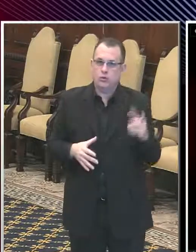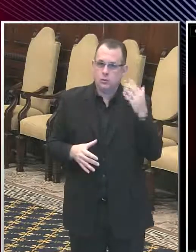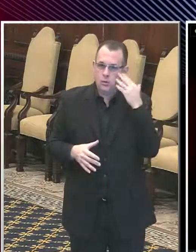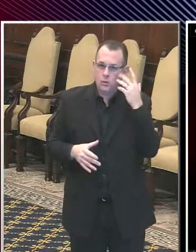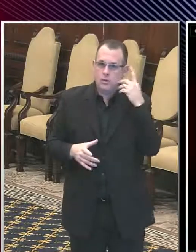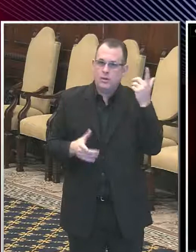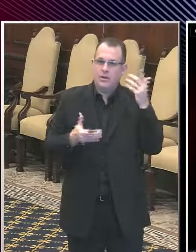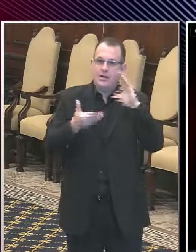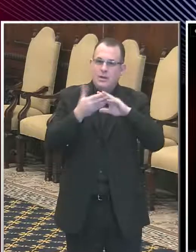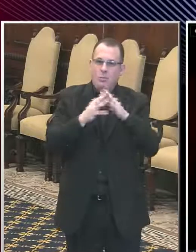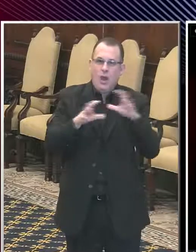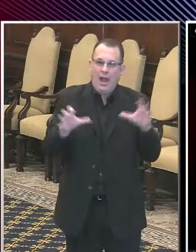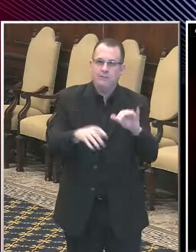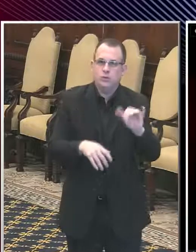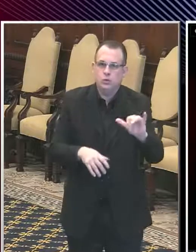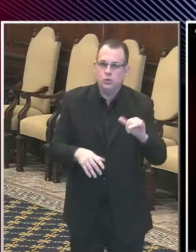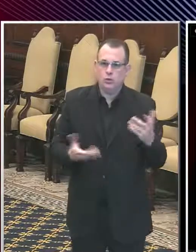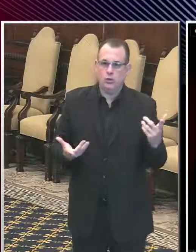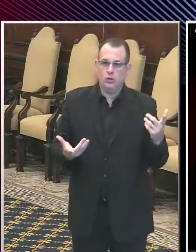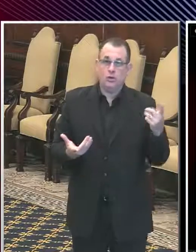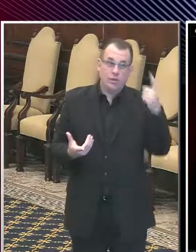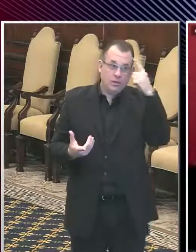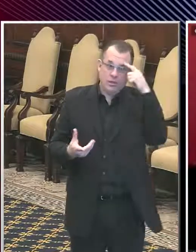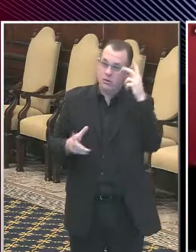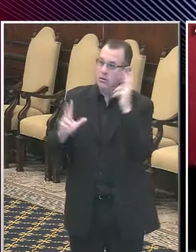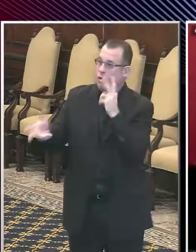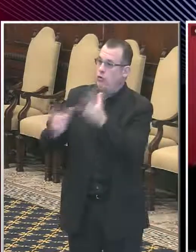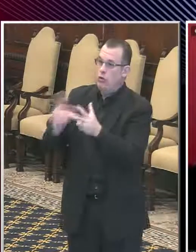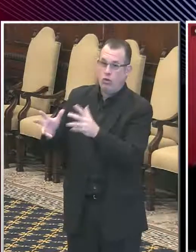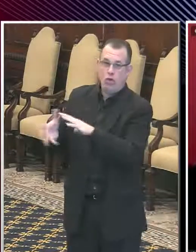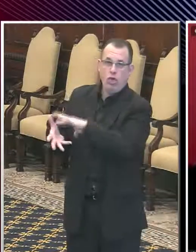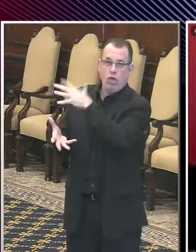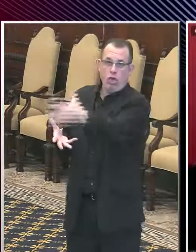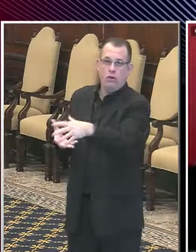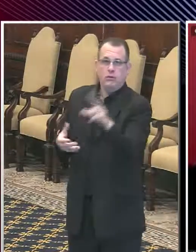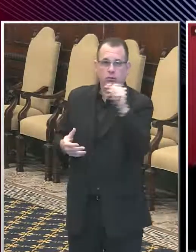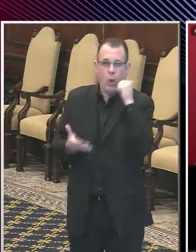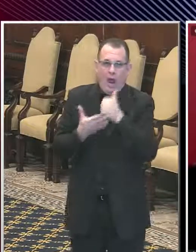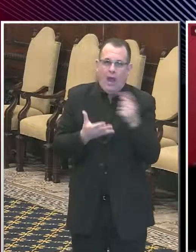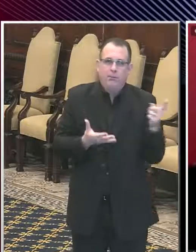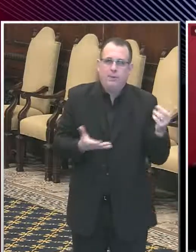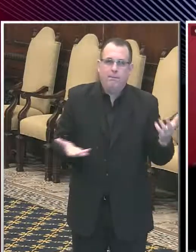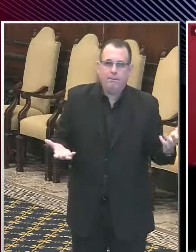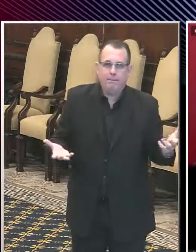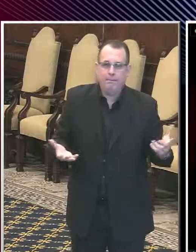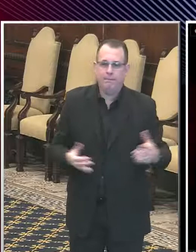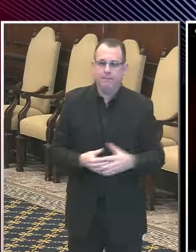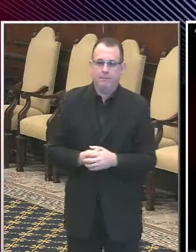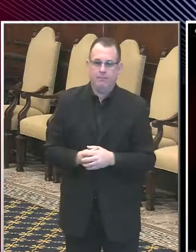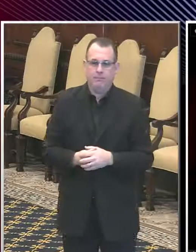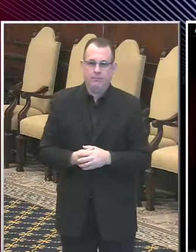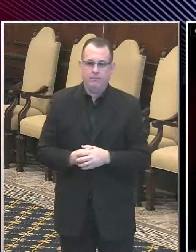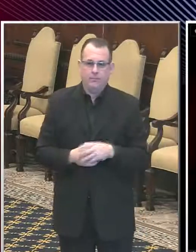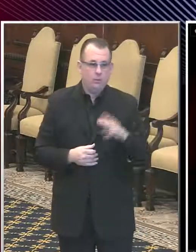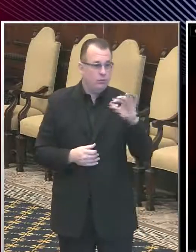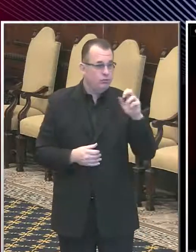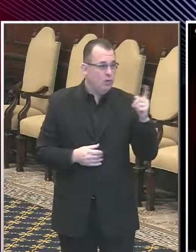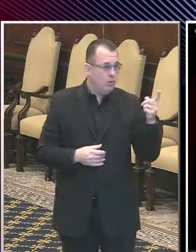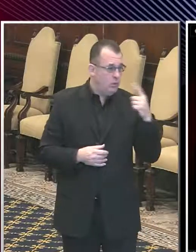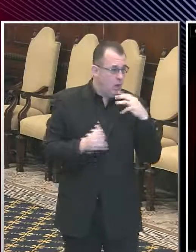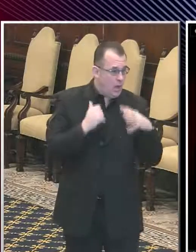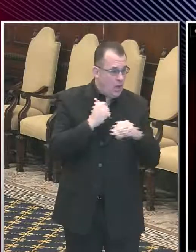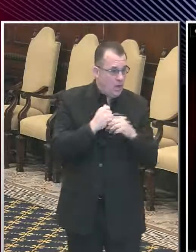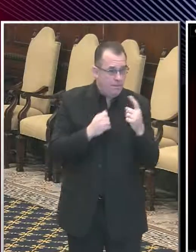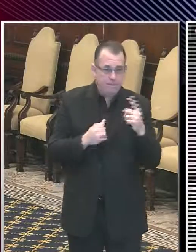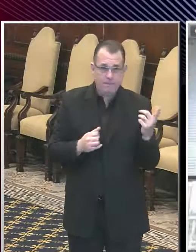effort, not the trash, and to help clean up and make the place tidy. But Brian, I don't know if you have anything for